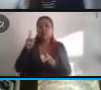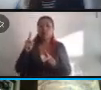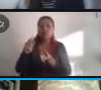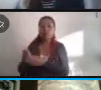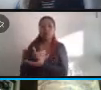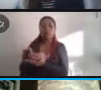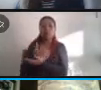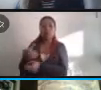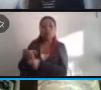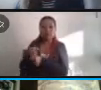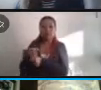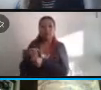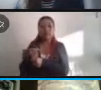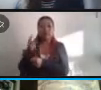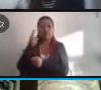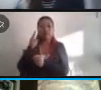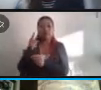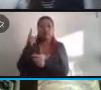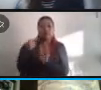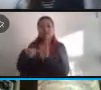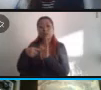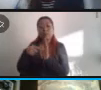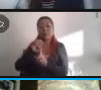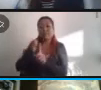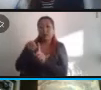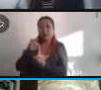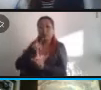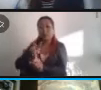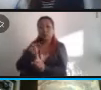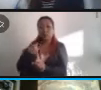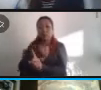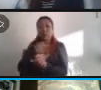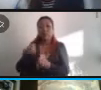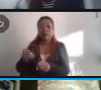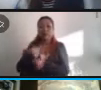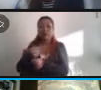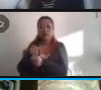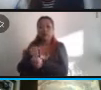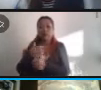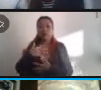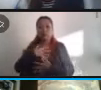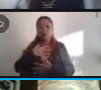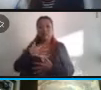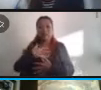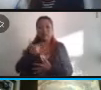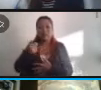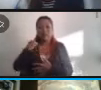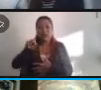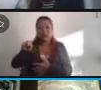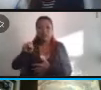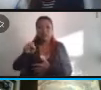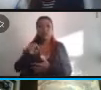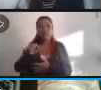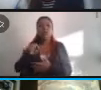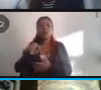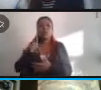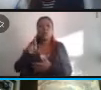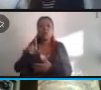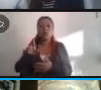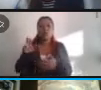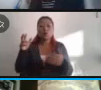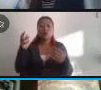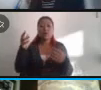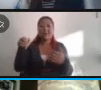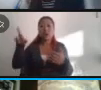an environmental perspective, we could be generating some of the breathing gas. We can reuse humidity in the air